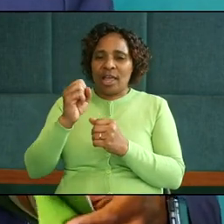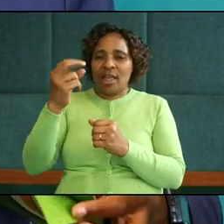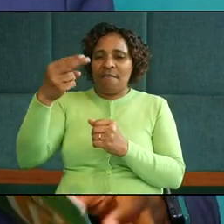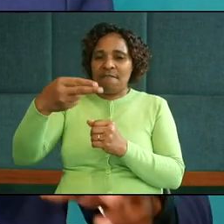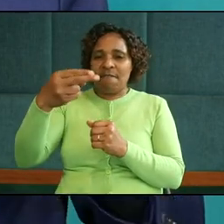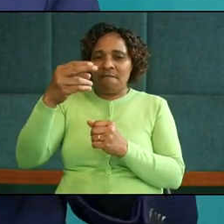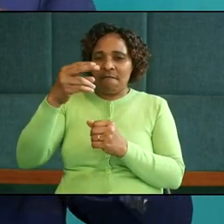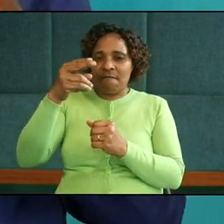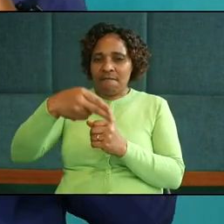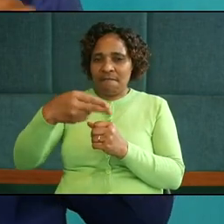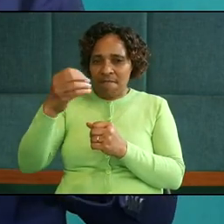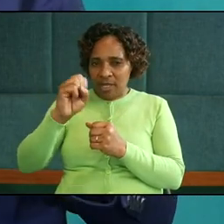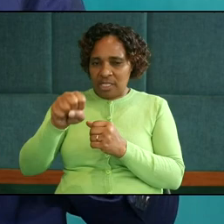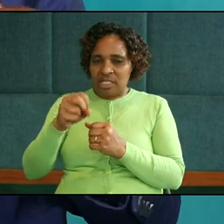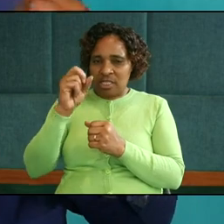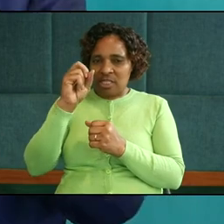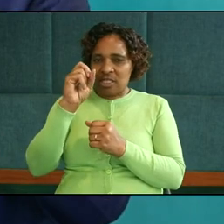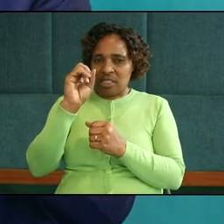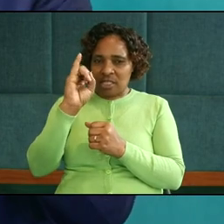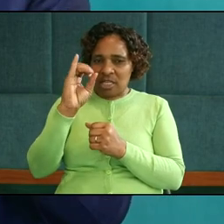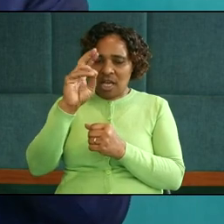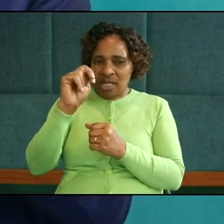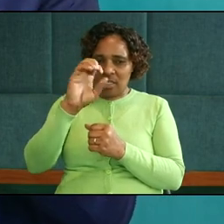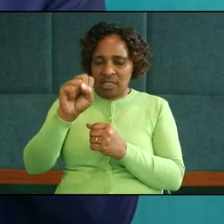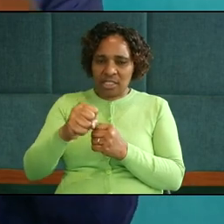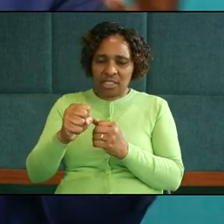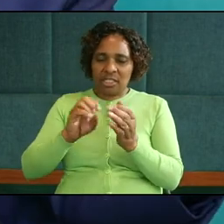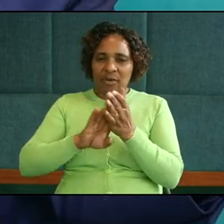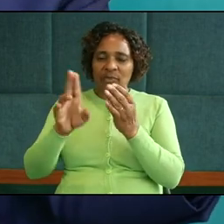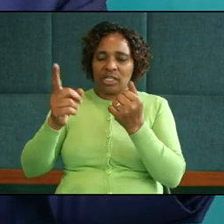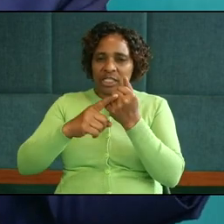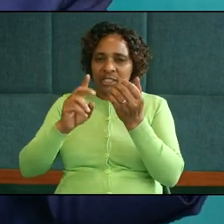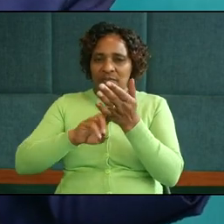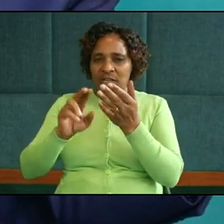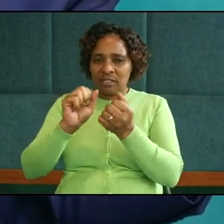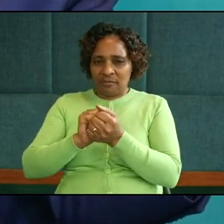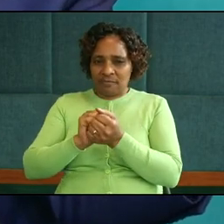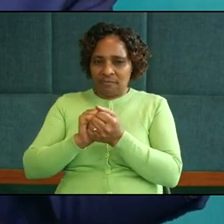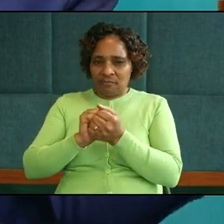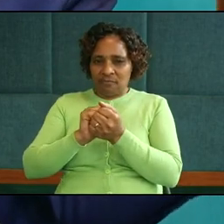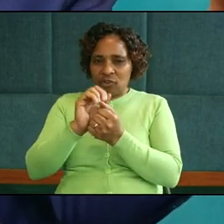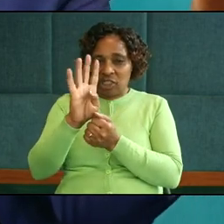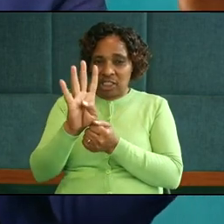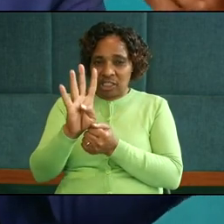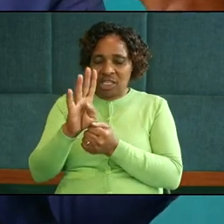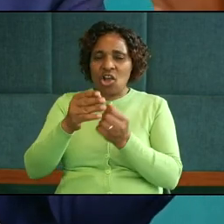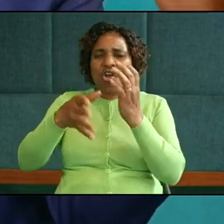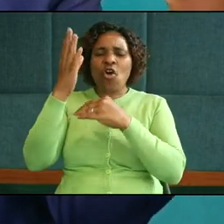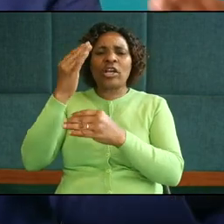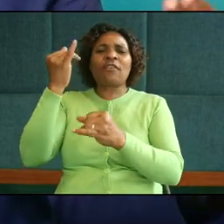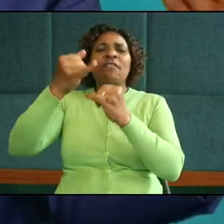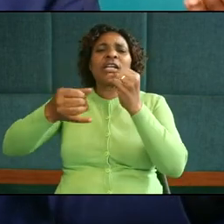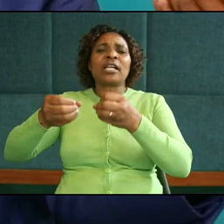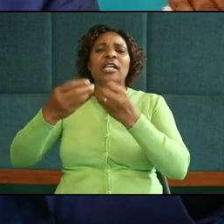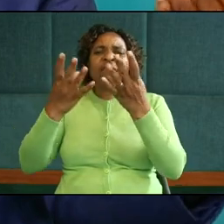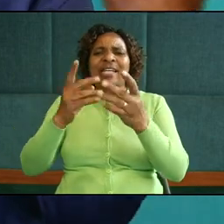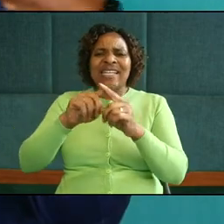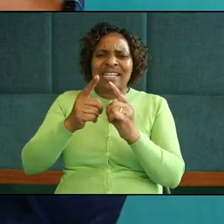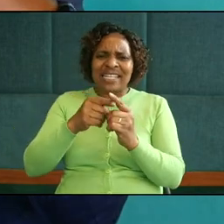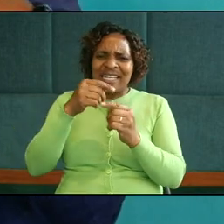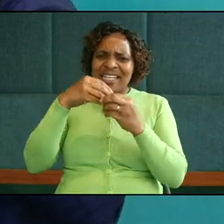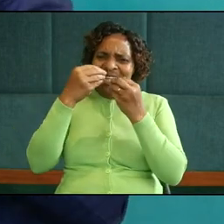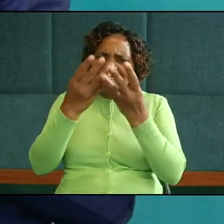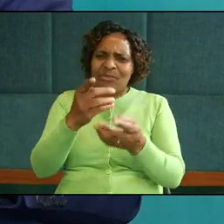chapter 6, verse 18. You're granted it. God has finally given it to you. And then he asks you to give it back to